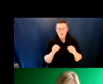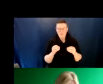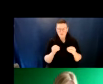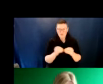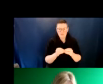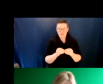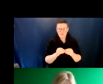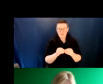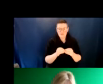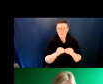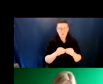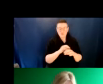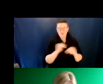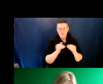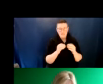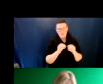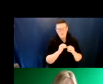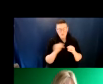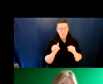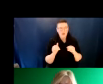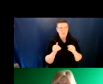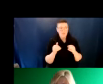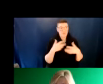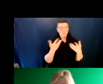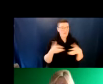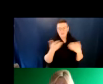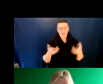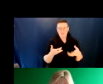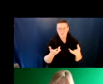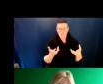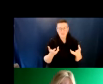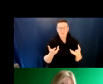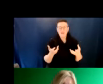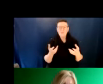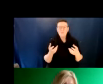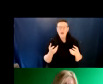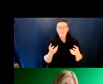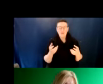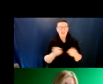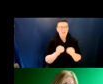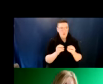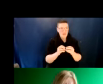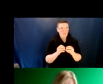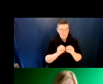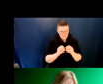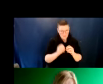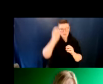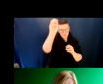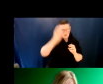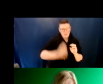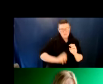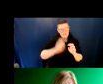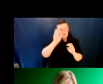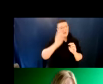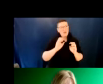to retrieve memories neutral, like they were given neutral prompts to retrieve whatever kind of memories they wanted. And they were also